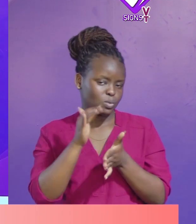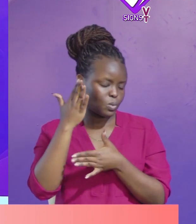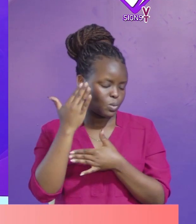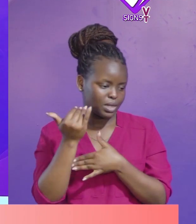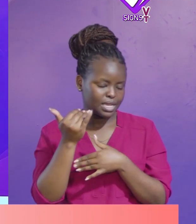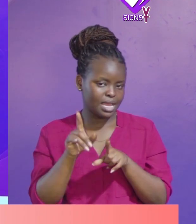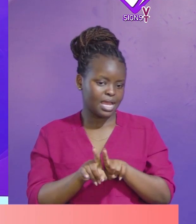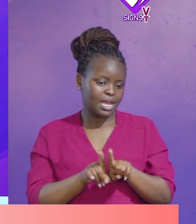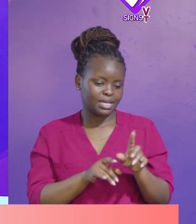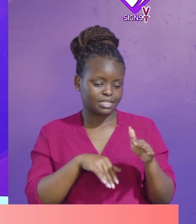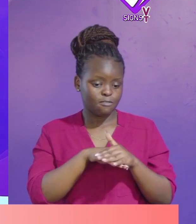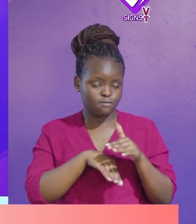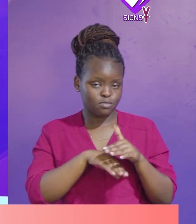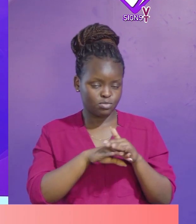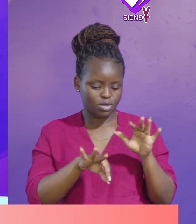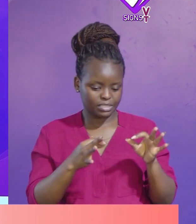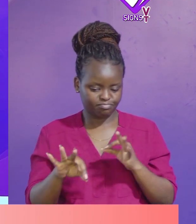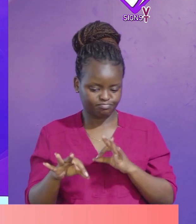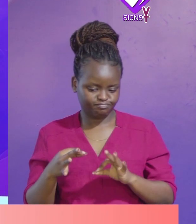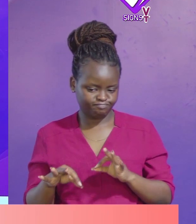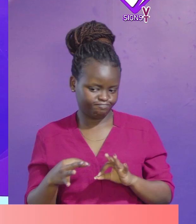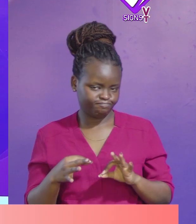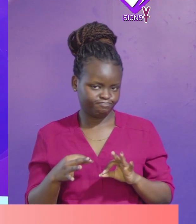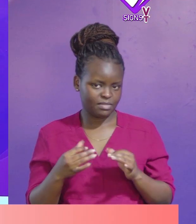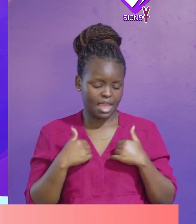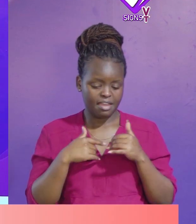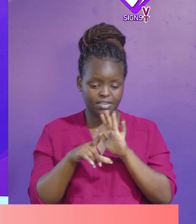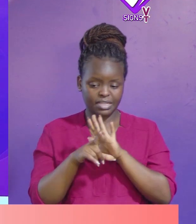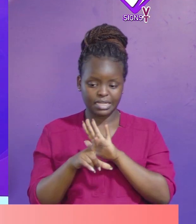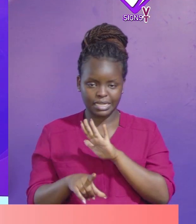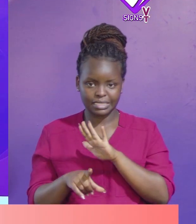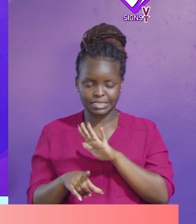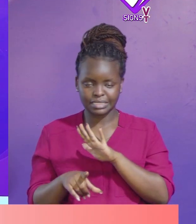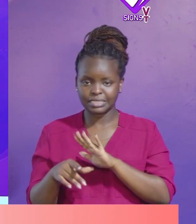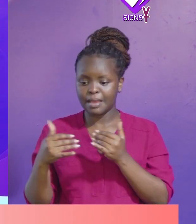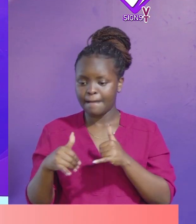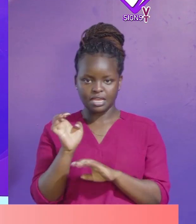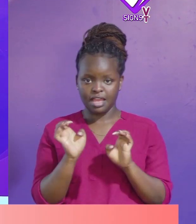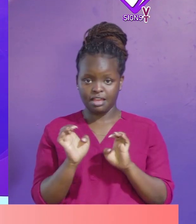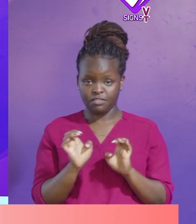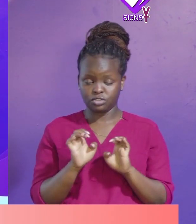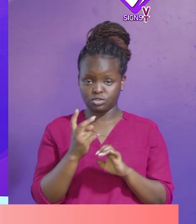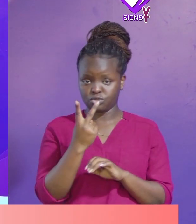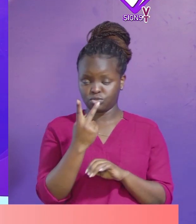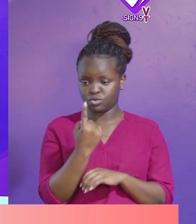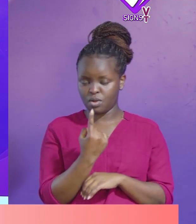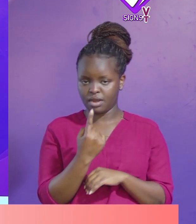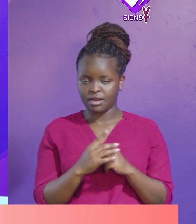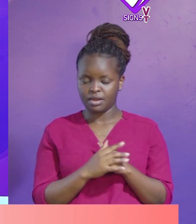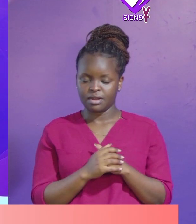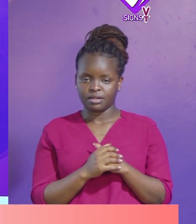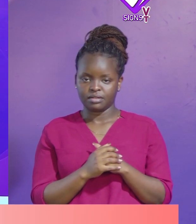a football analyst, having less players on the field can cost a team a lot. In Derby, we